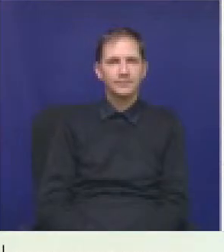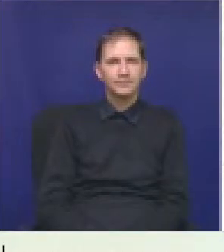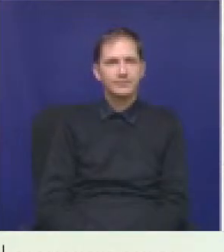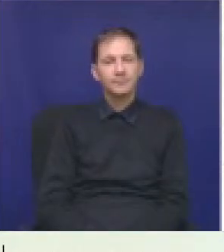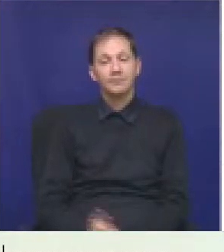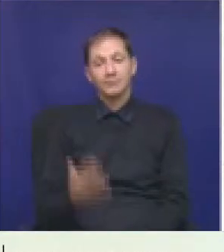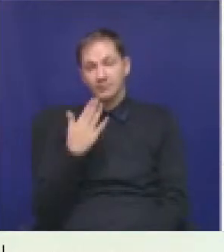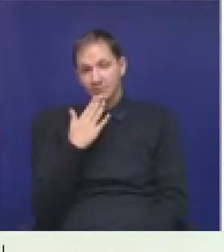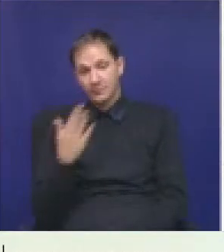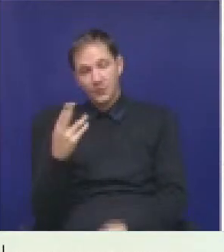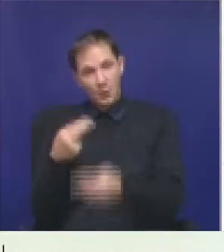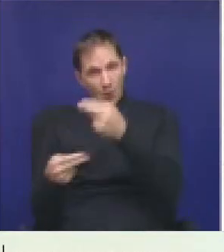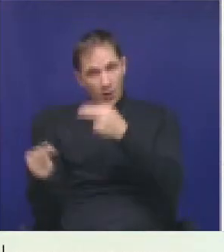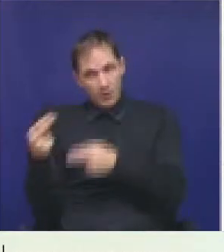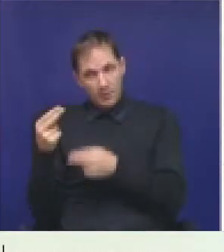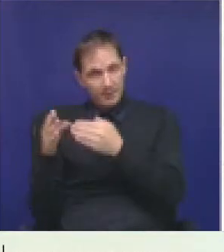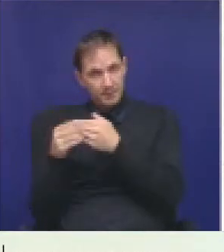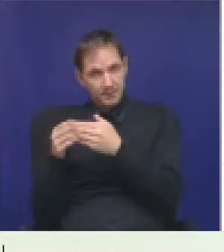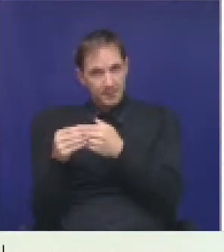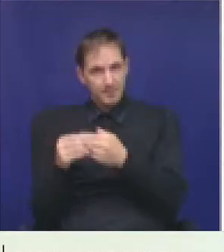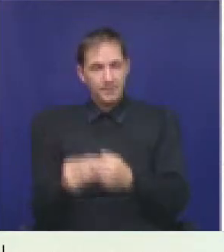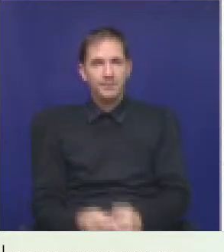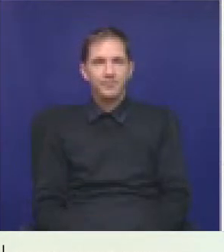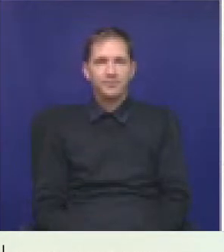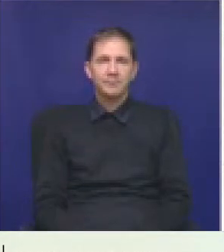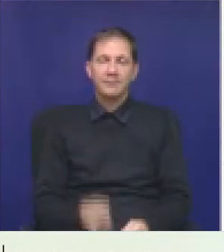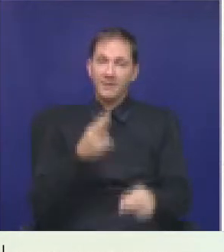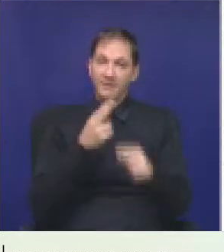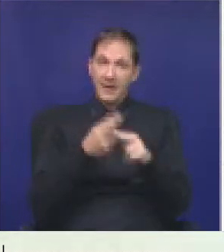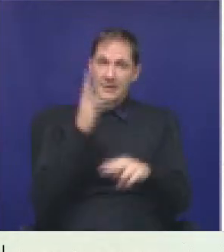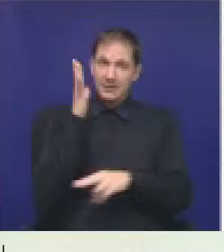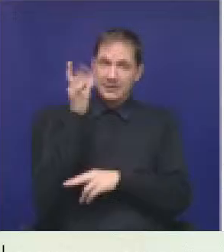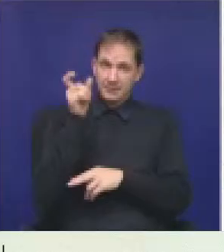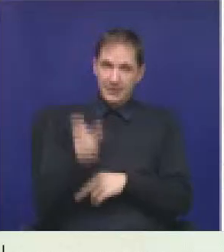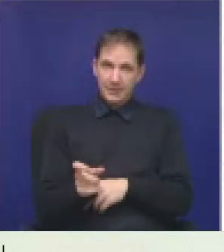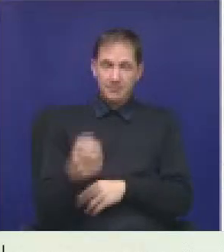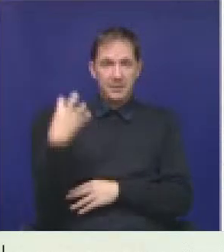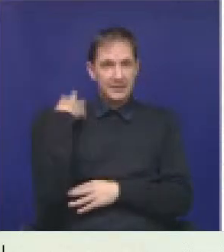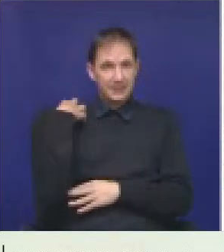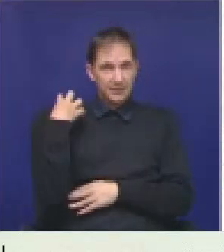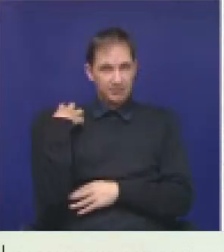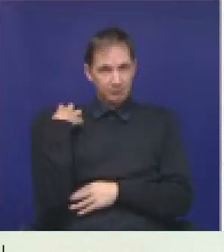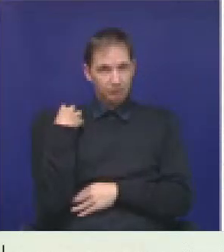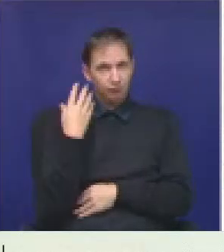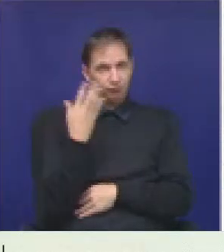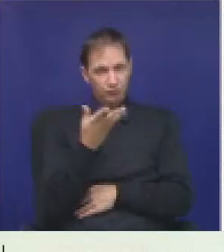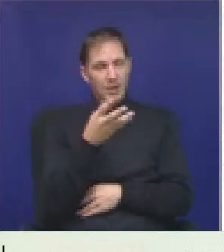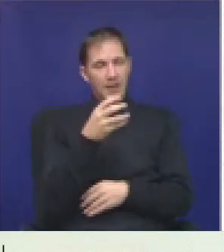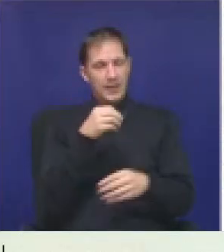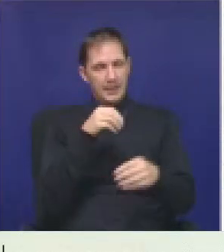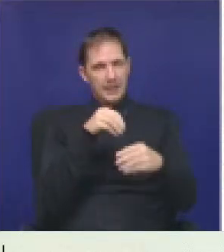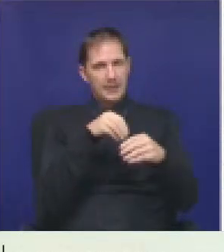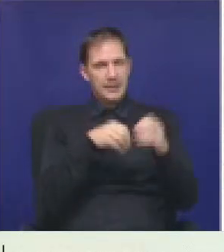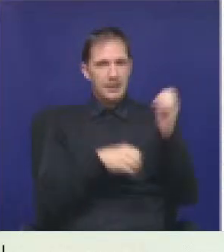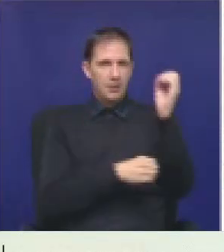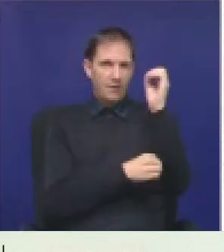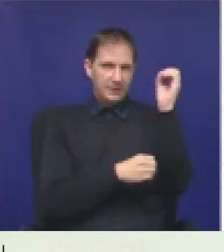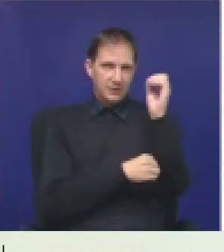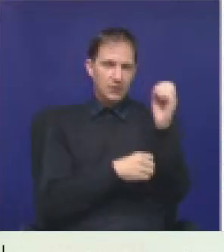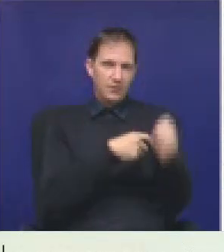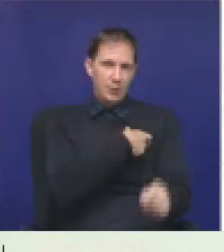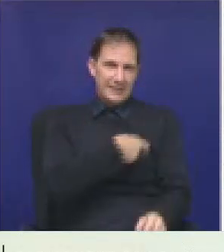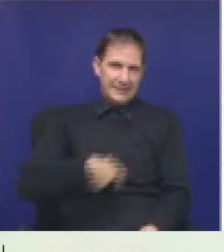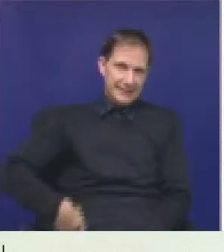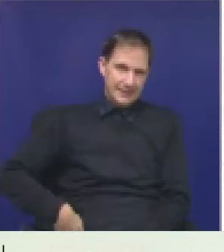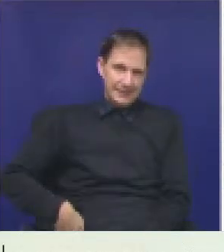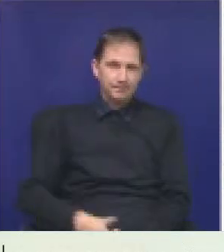Thank you, Honourable Member. The final speaker will be the Minister, the Honourable Minister in the Presidency. Thank you.